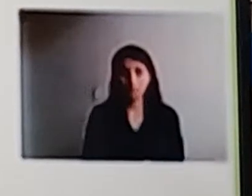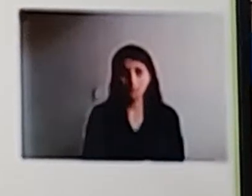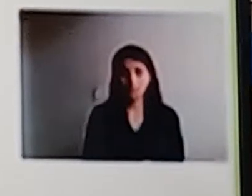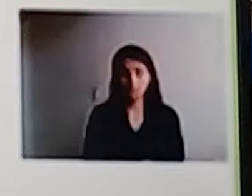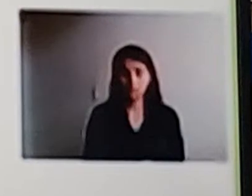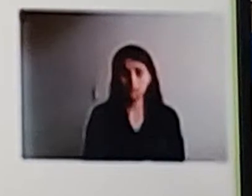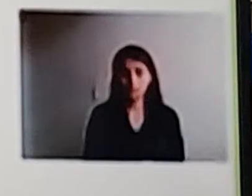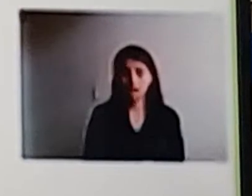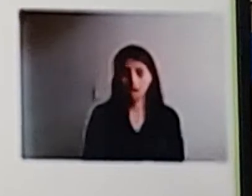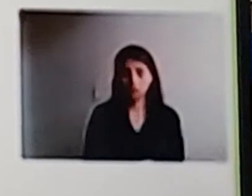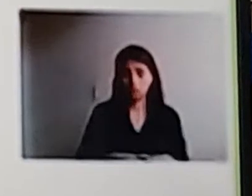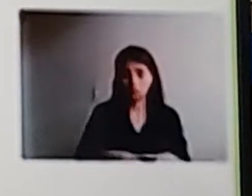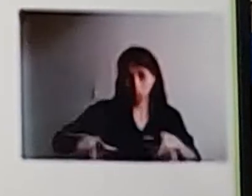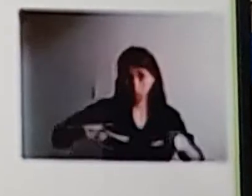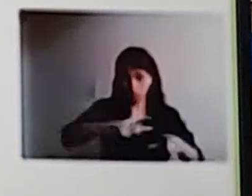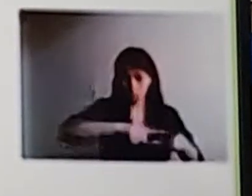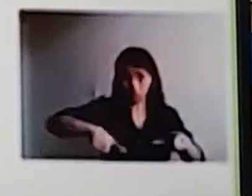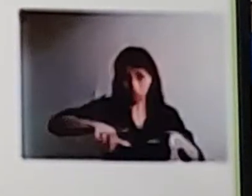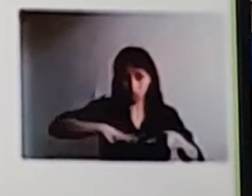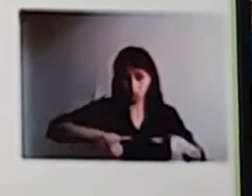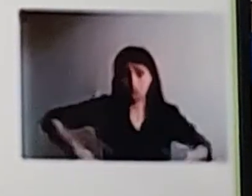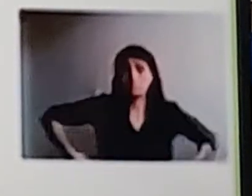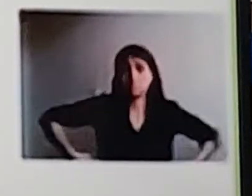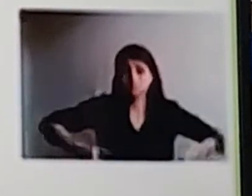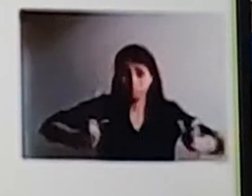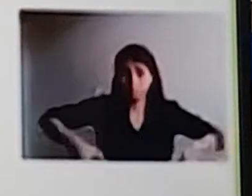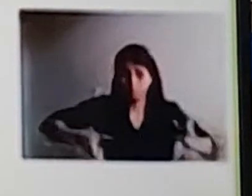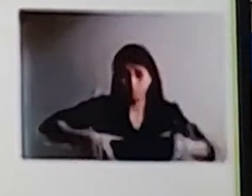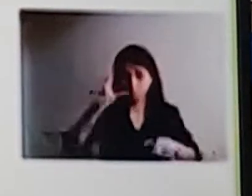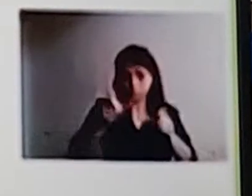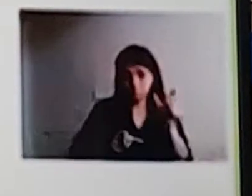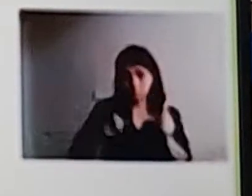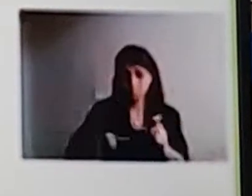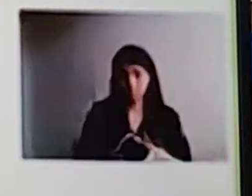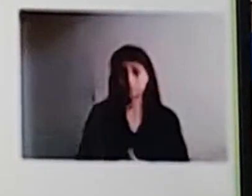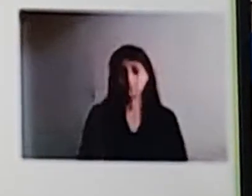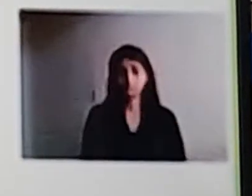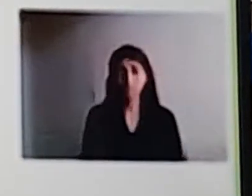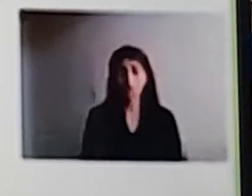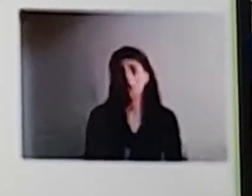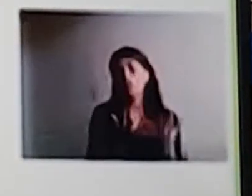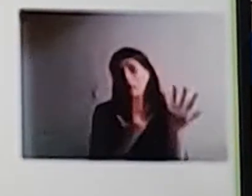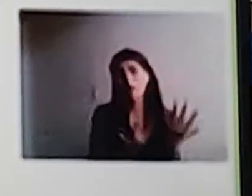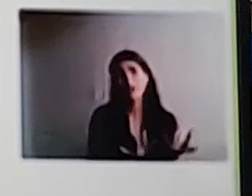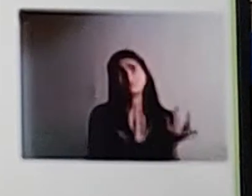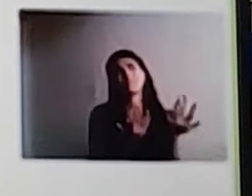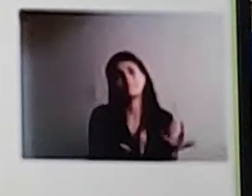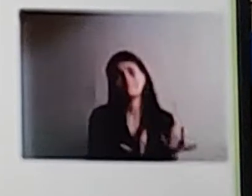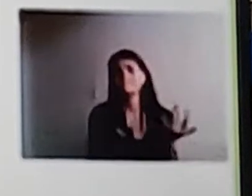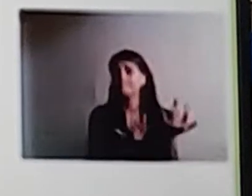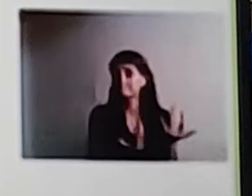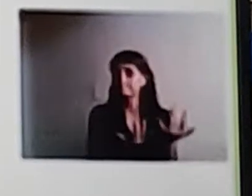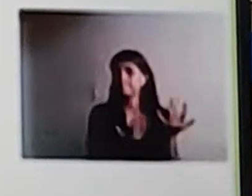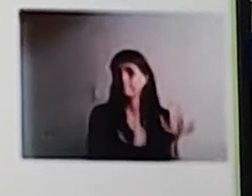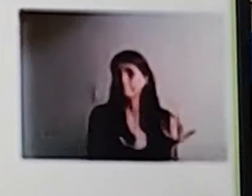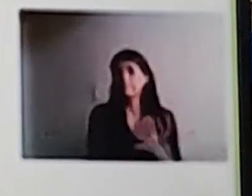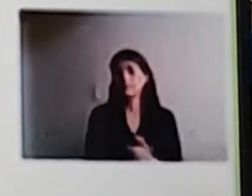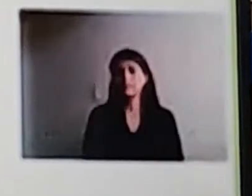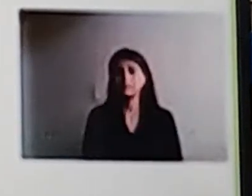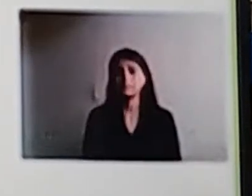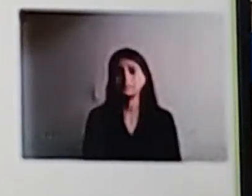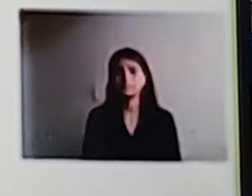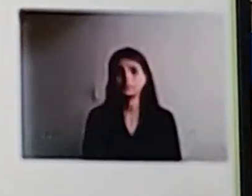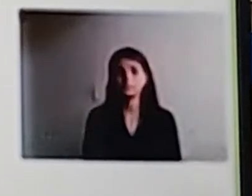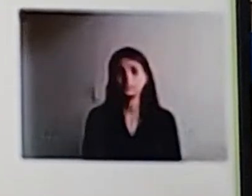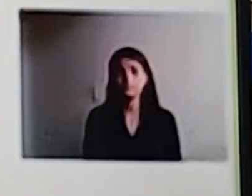turn. Now they were measuring because of the COVID, there is glasses on the reception, but they are taking the